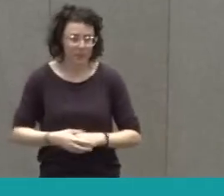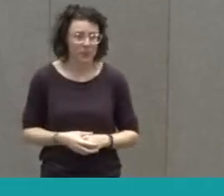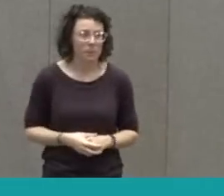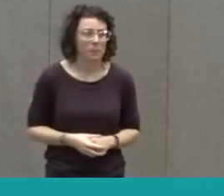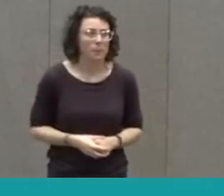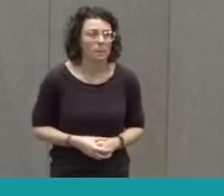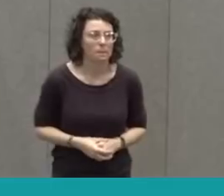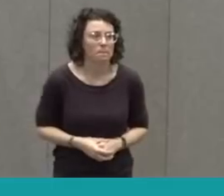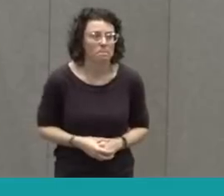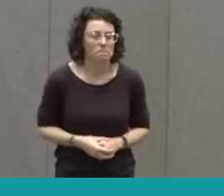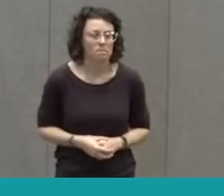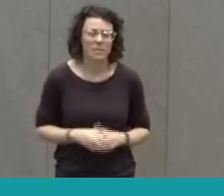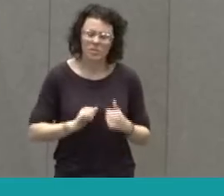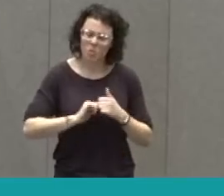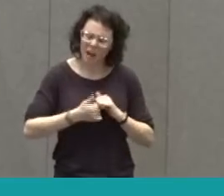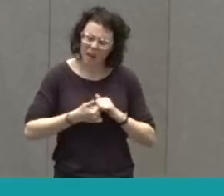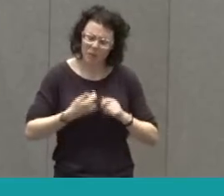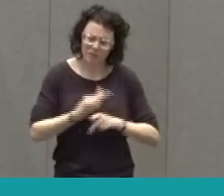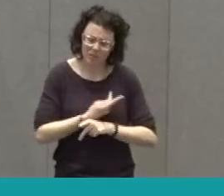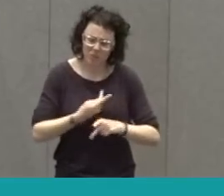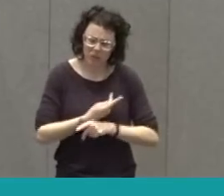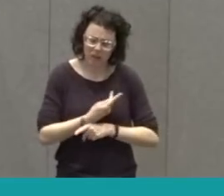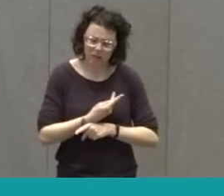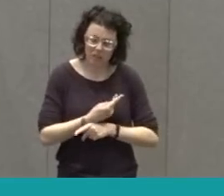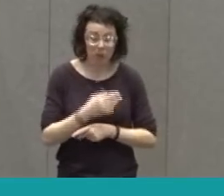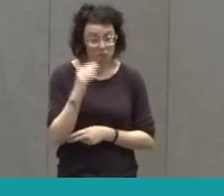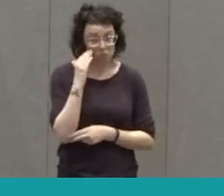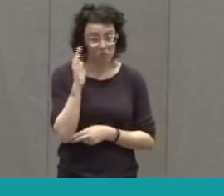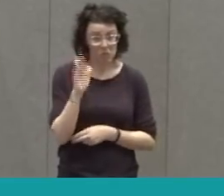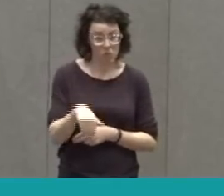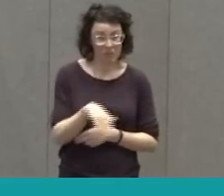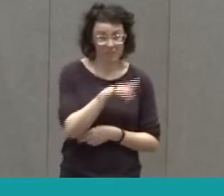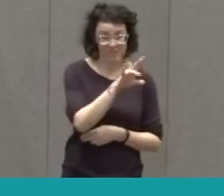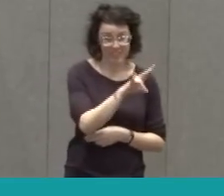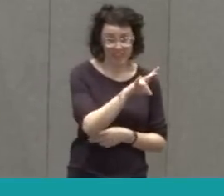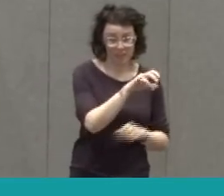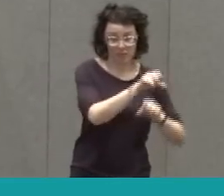bike has 2 wheels. So, and I have 7 bikes.